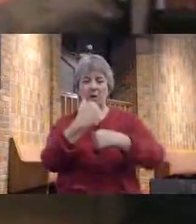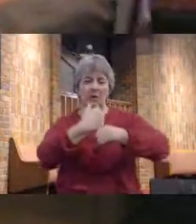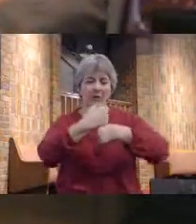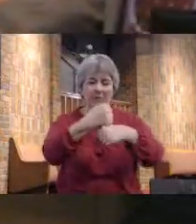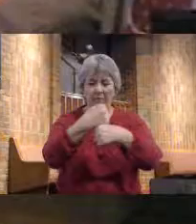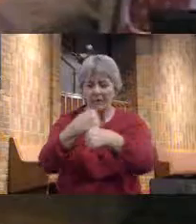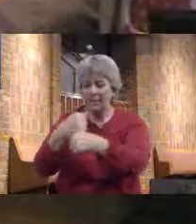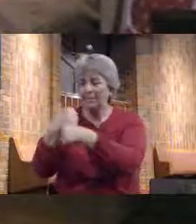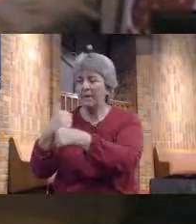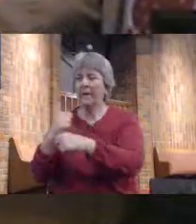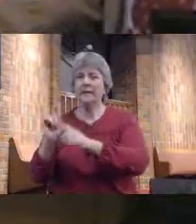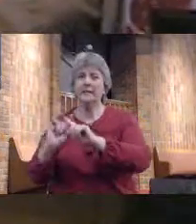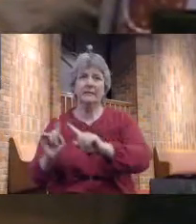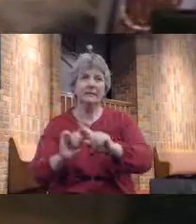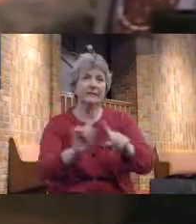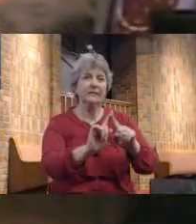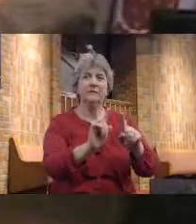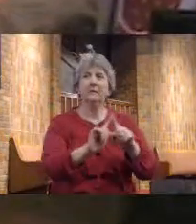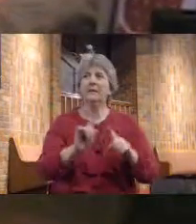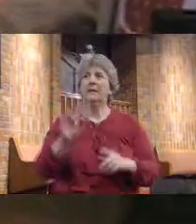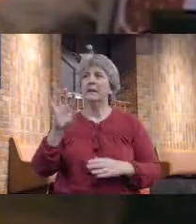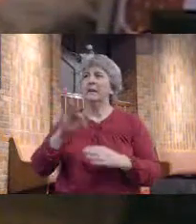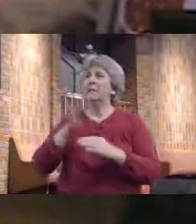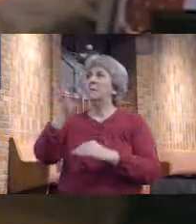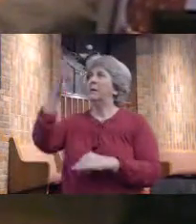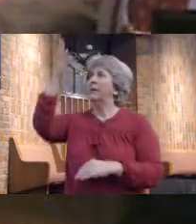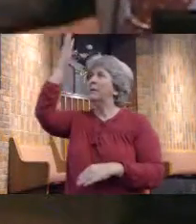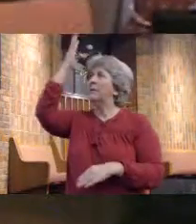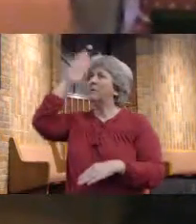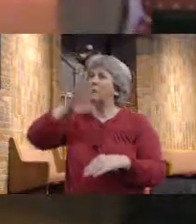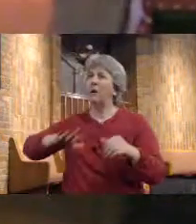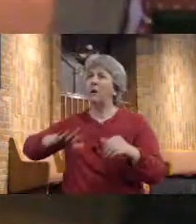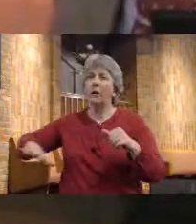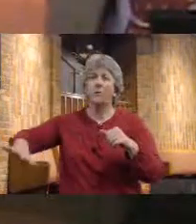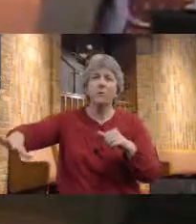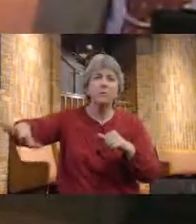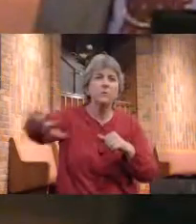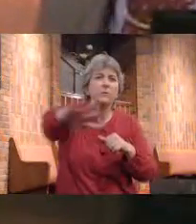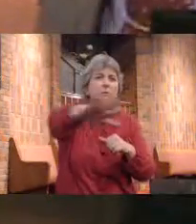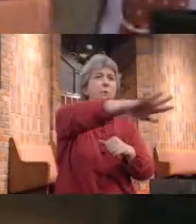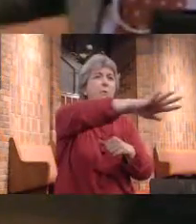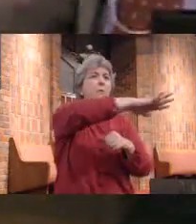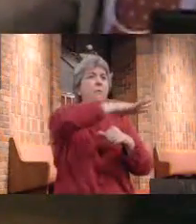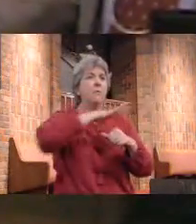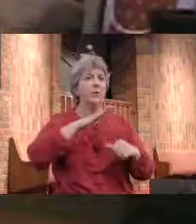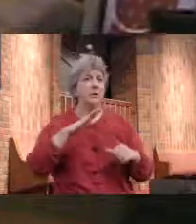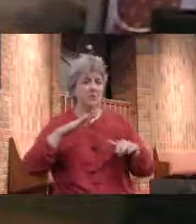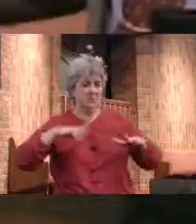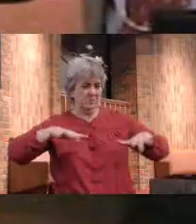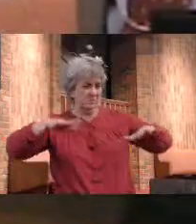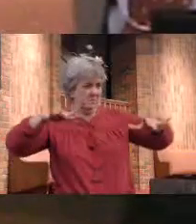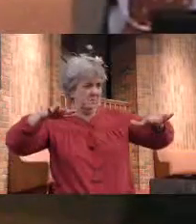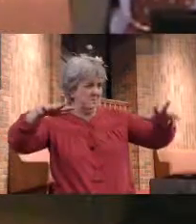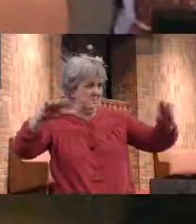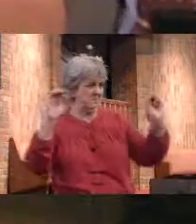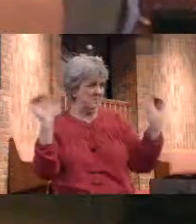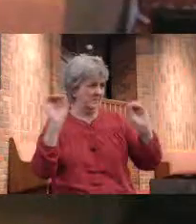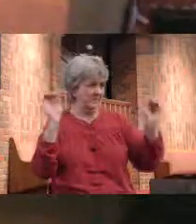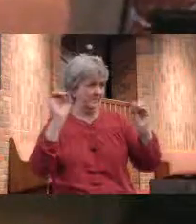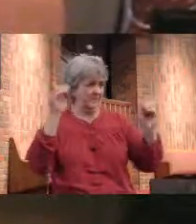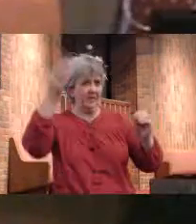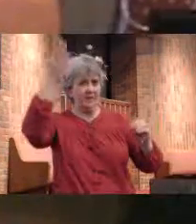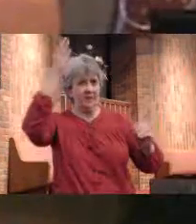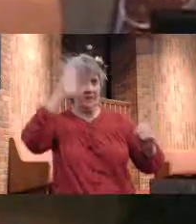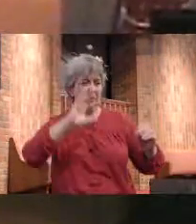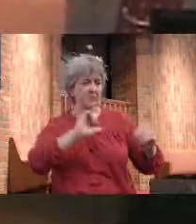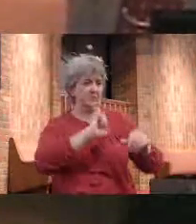that the Spirit of God was over the face of the deep, the void, the shapeless. And as God brings